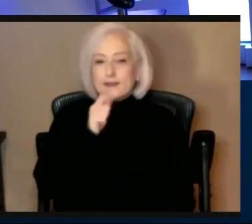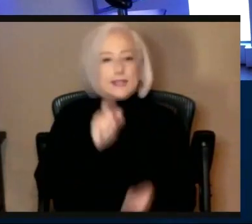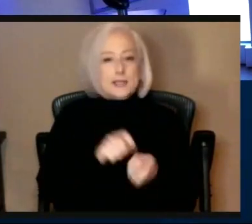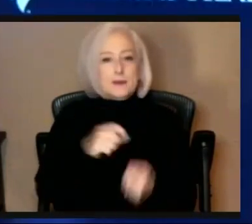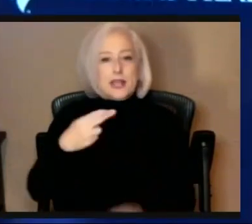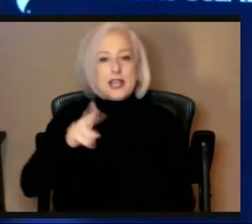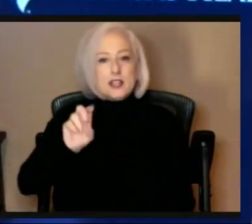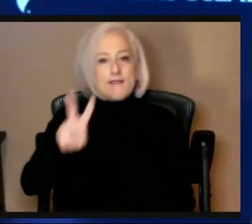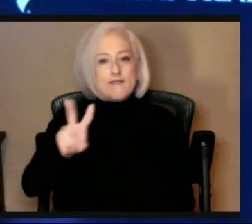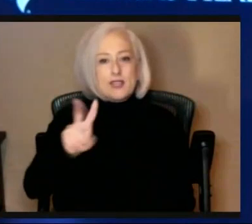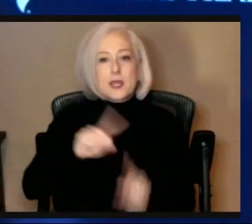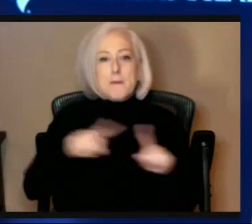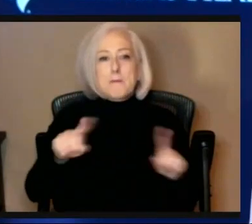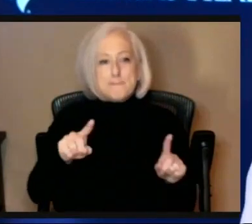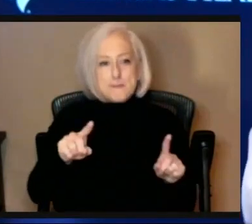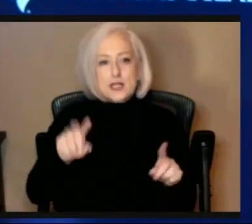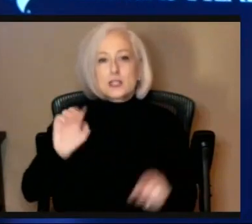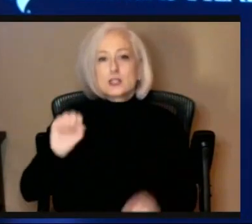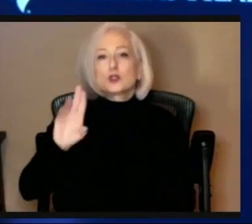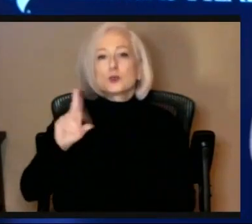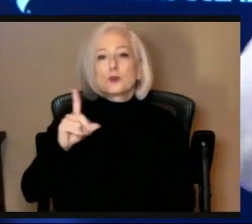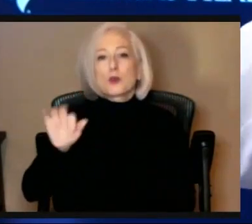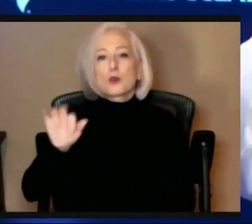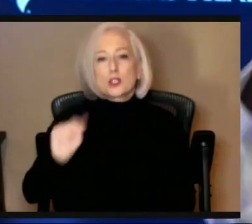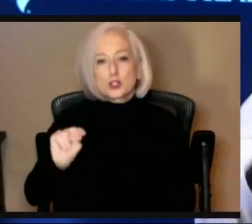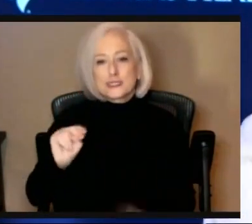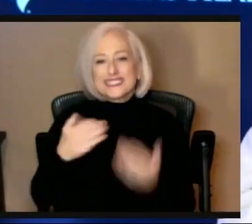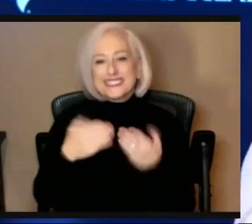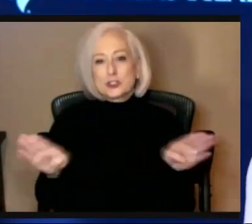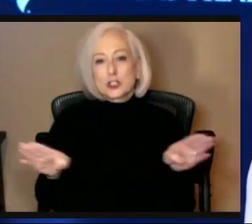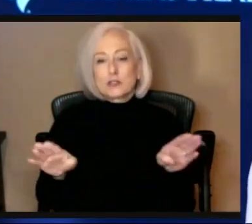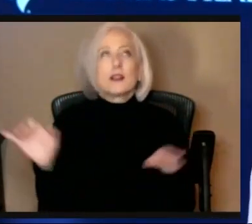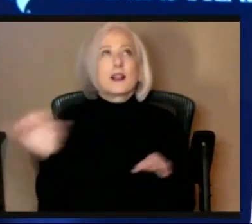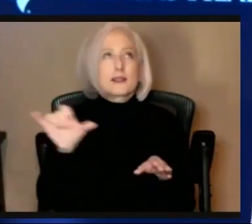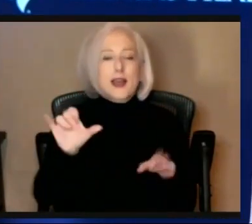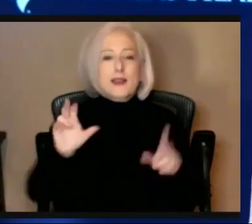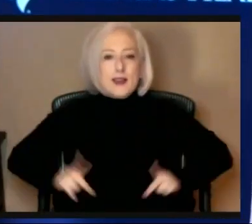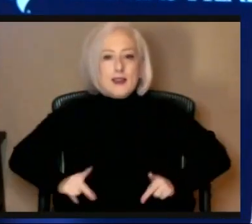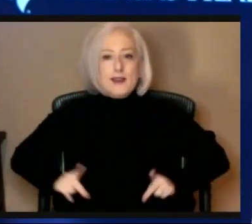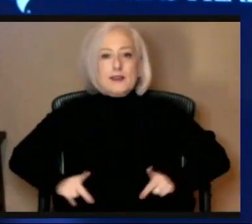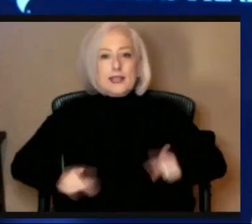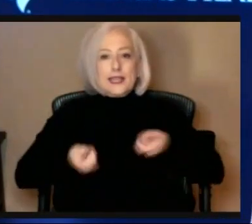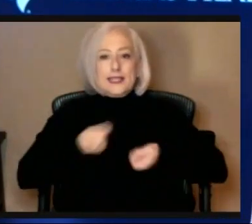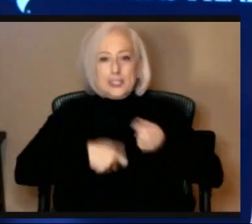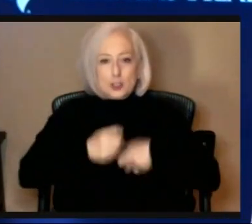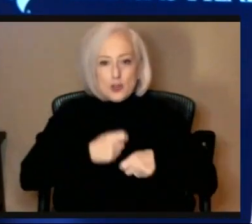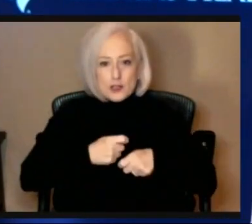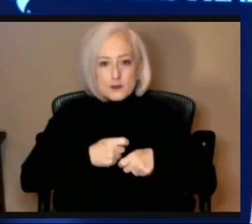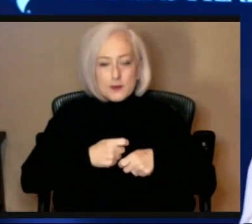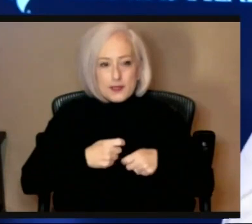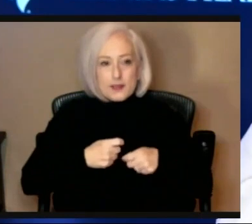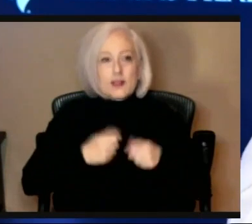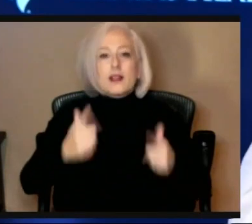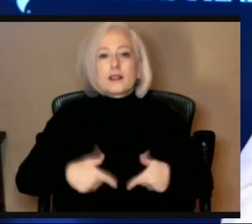general. For example, patients who've had kidney transplants and are on lifelong immunosuppression, their risk of skin